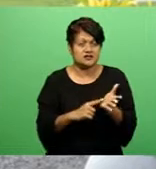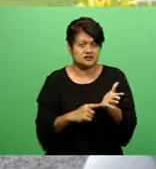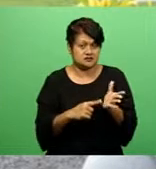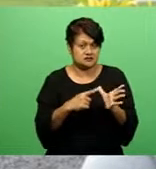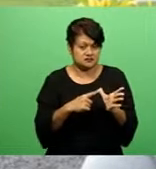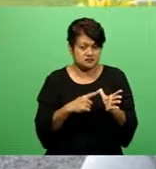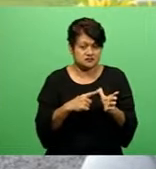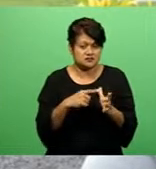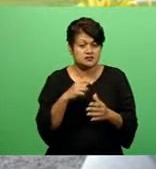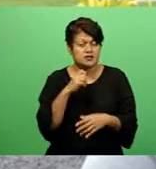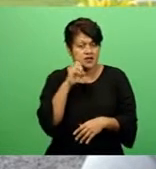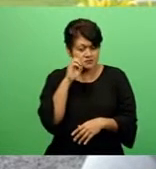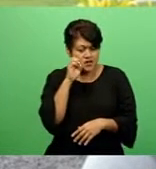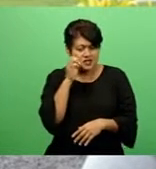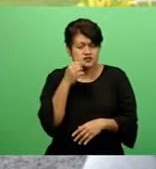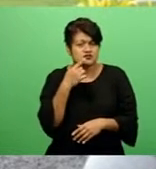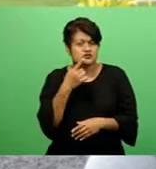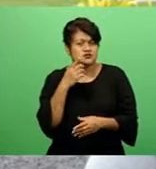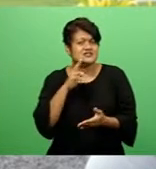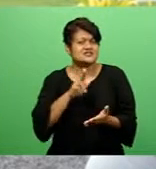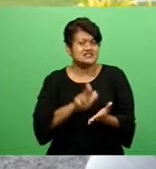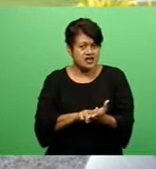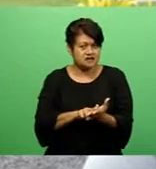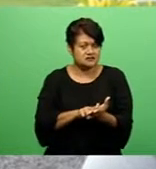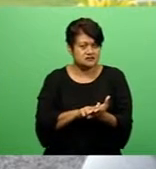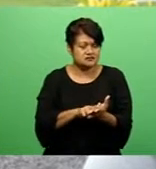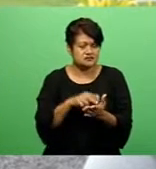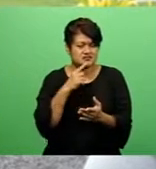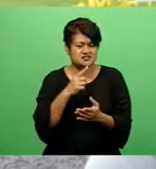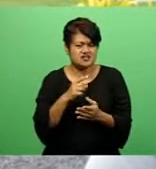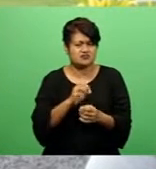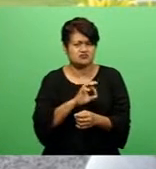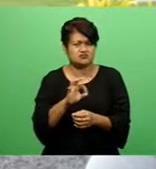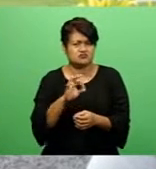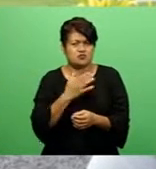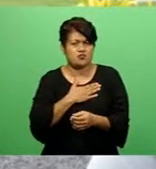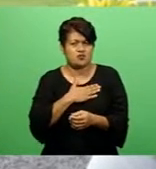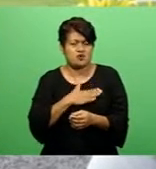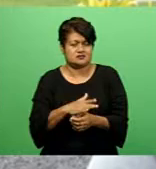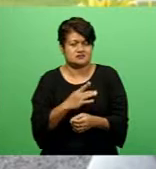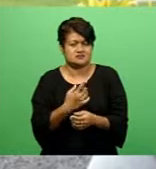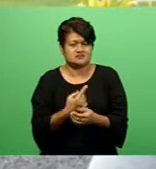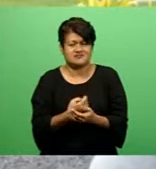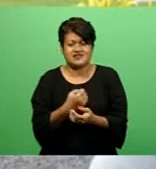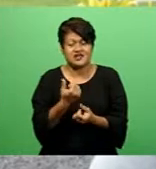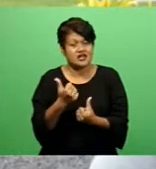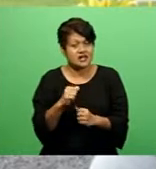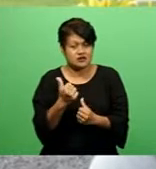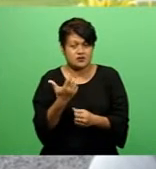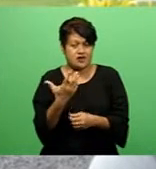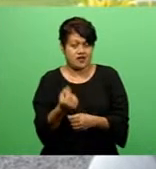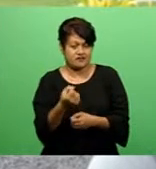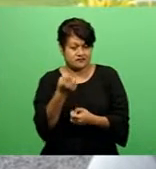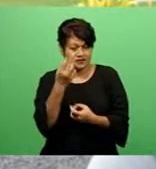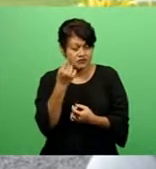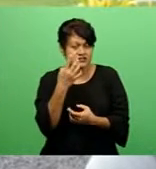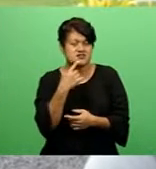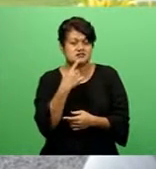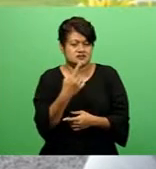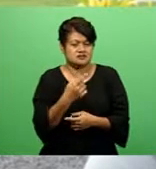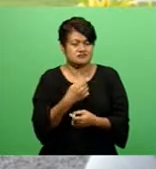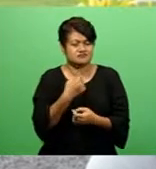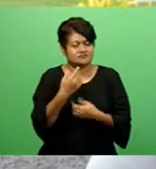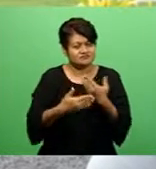an agreement with the Fiji Independent Commission Against Corruption to share information and intelligence to track down illegal